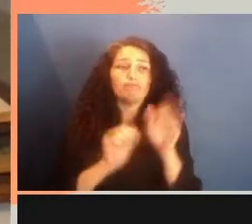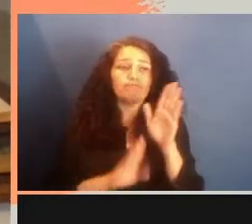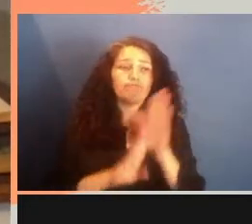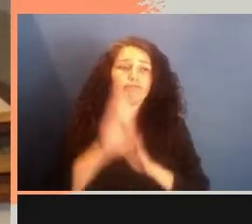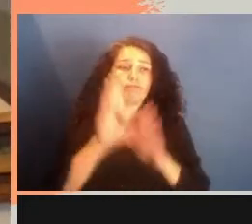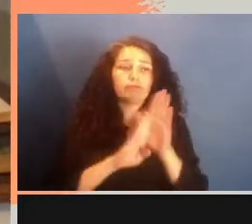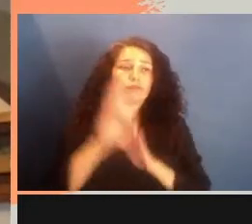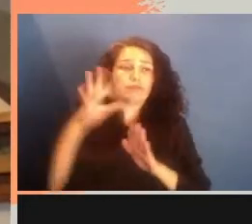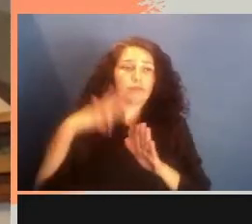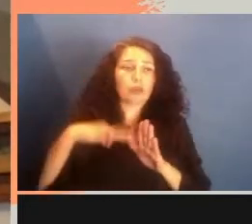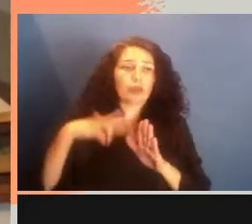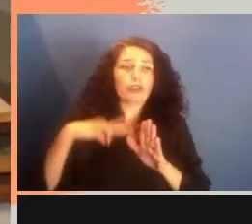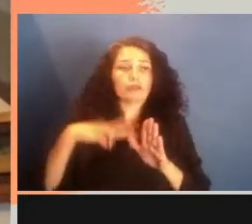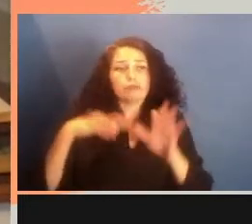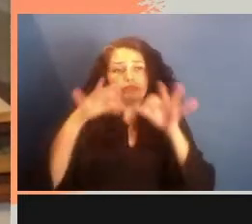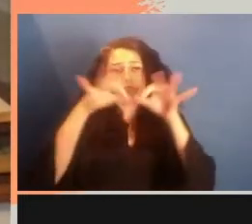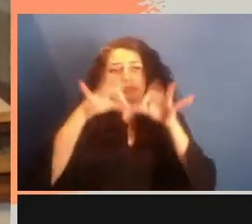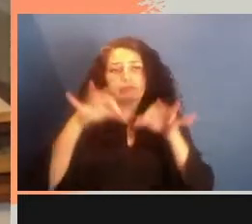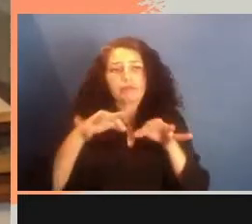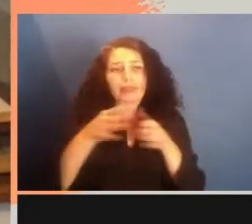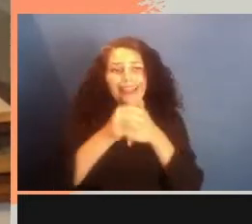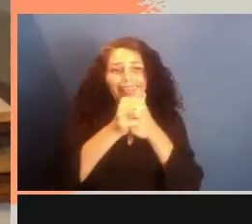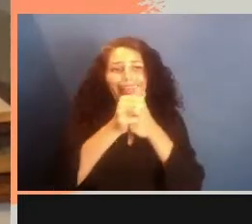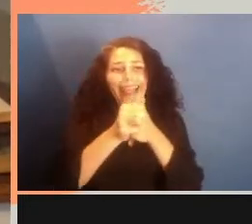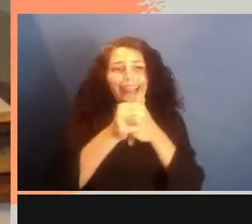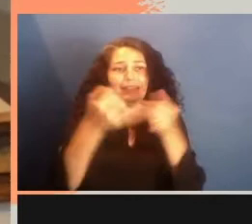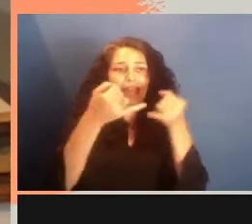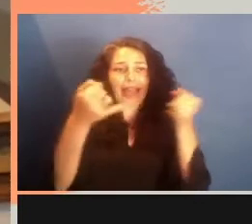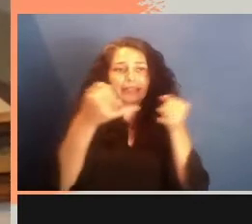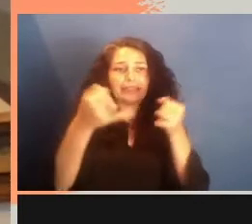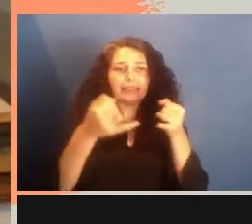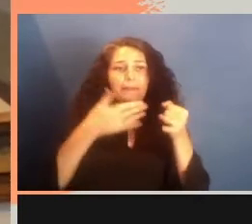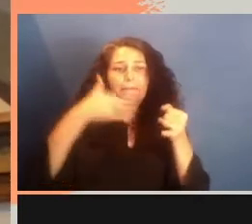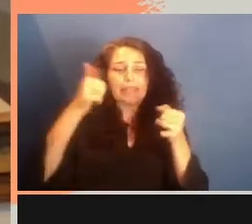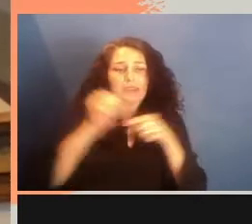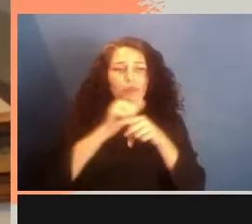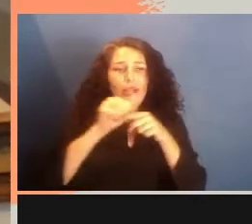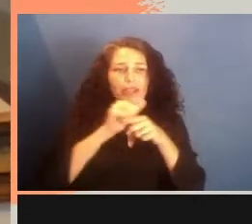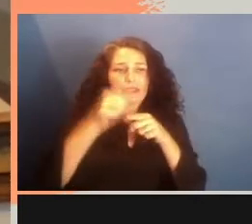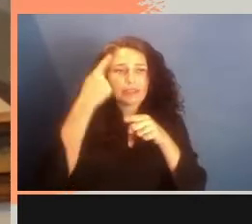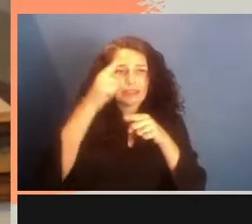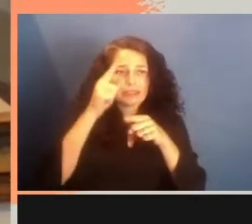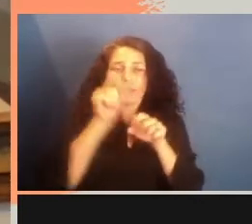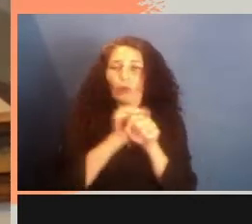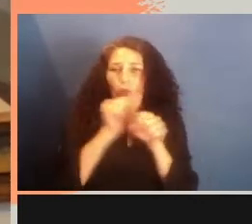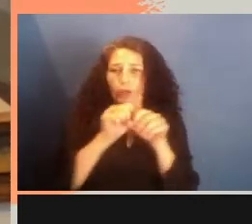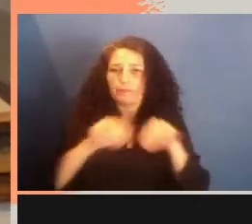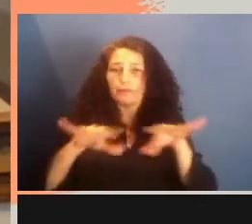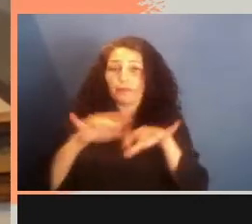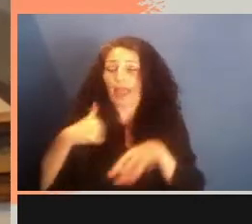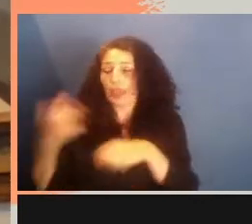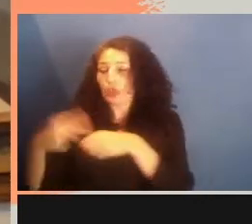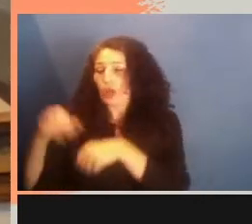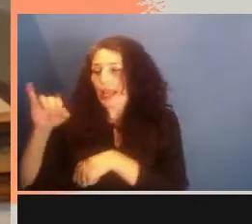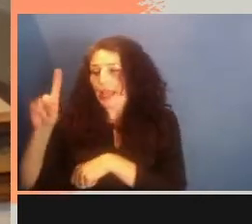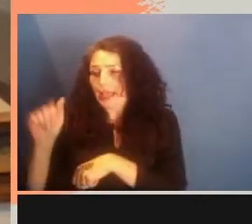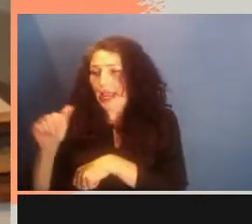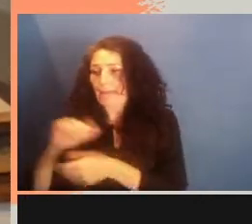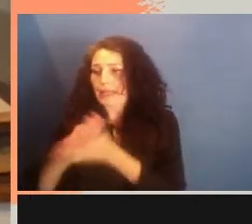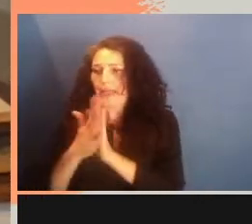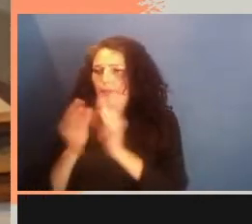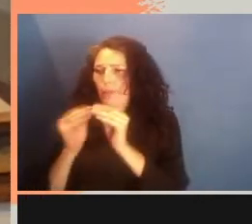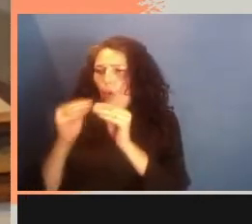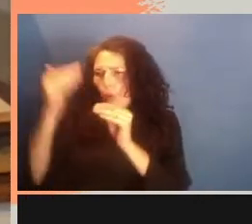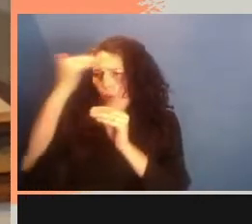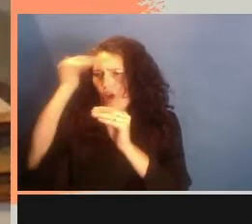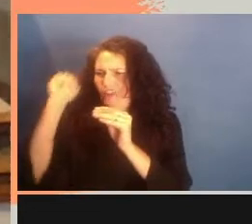more recently, best practices for investment waterfall. When I joined IDA, I became even more aware of all of the